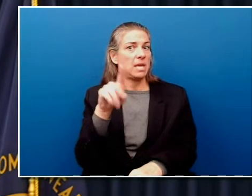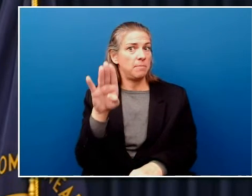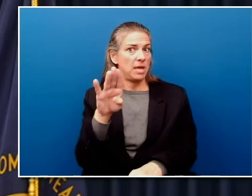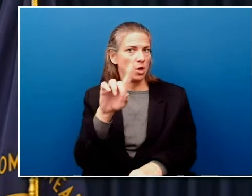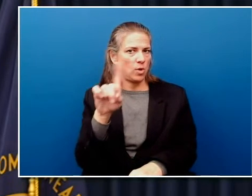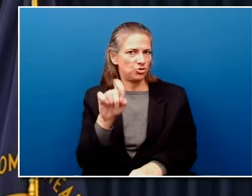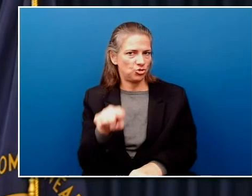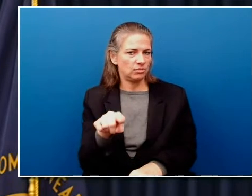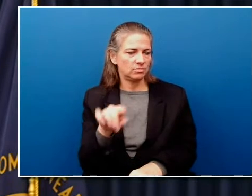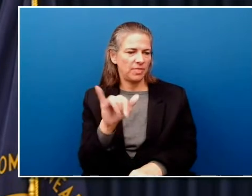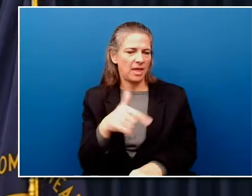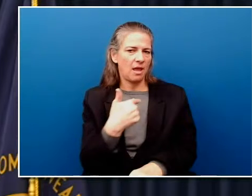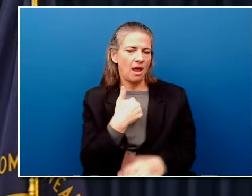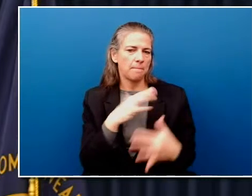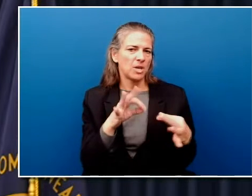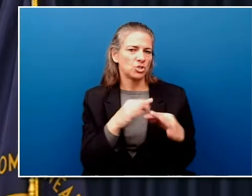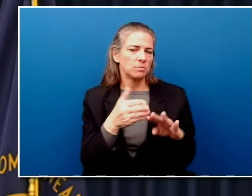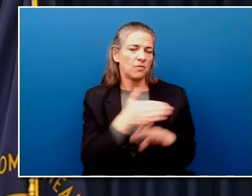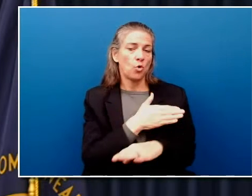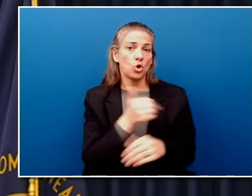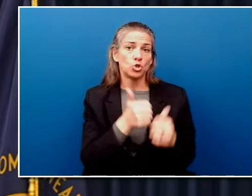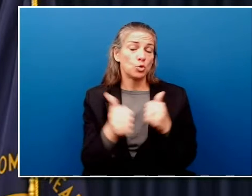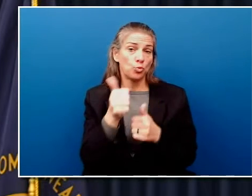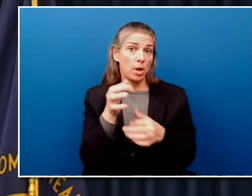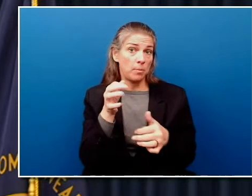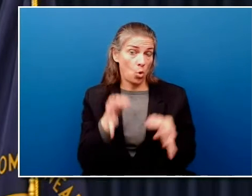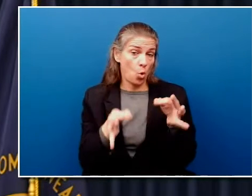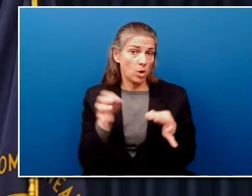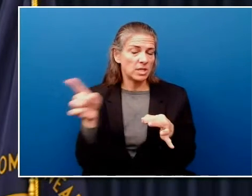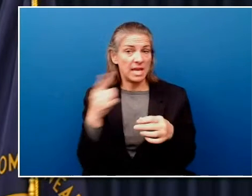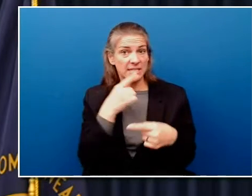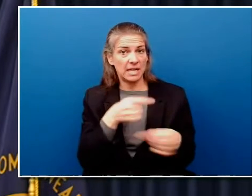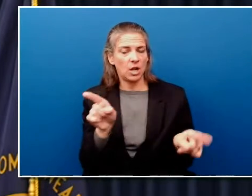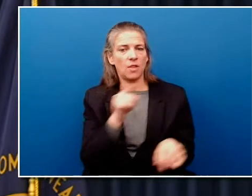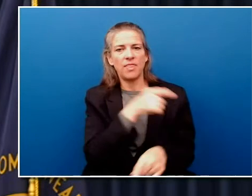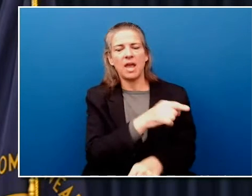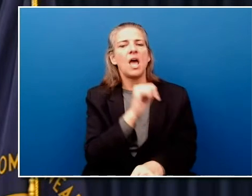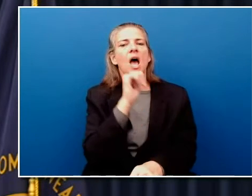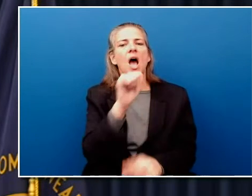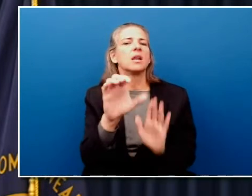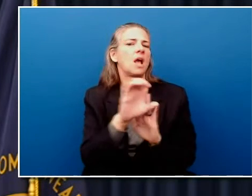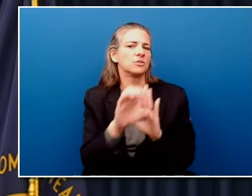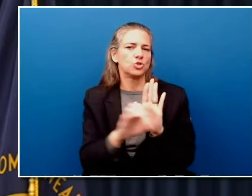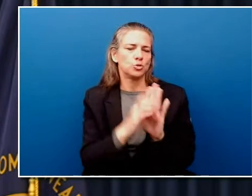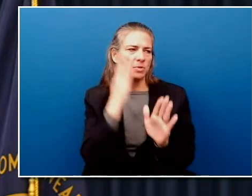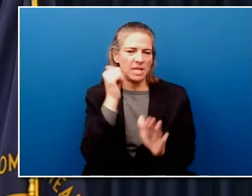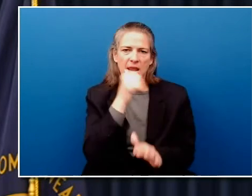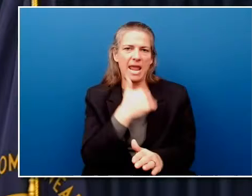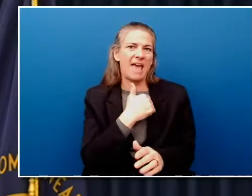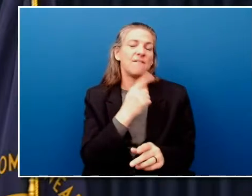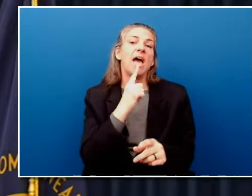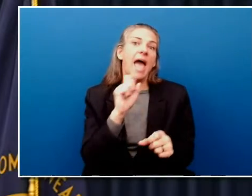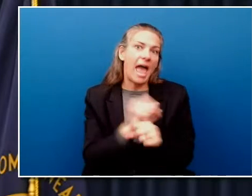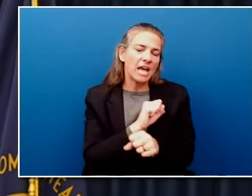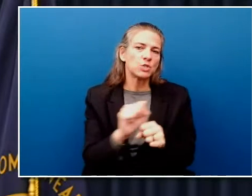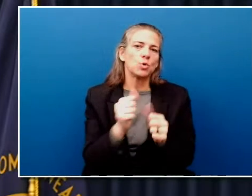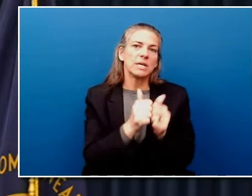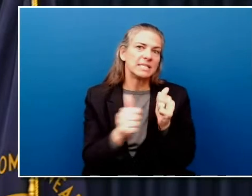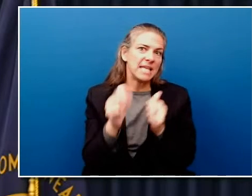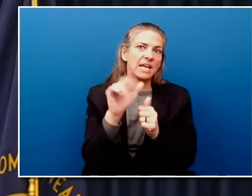had mentioned earlier. The Supreme Court declared that unconstitutional because there wasn't an actual executive branch officer over